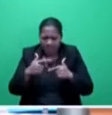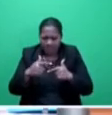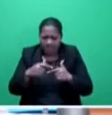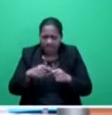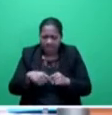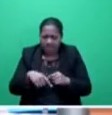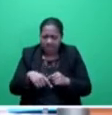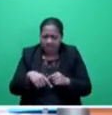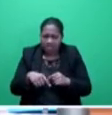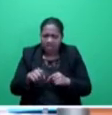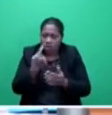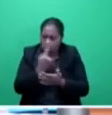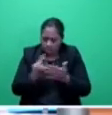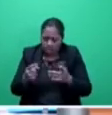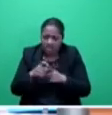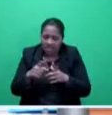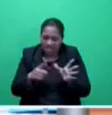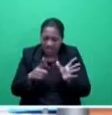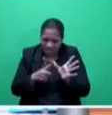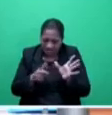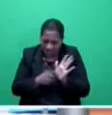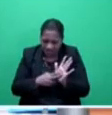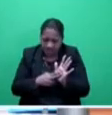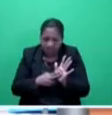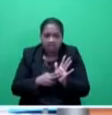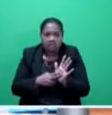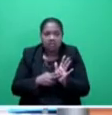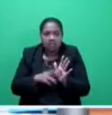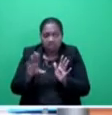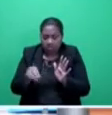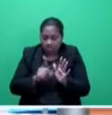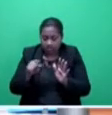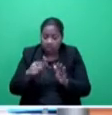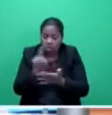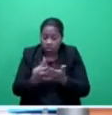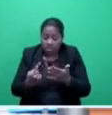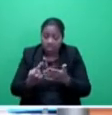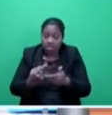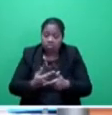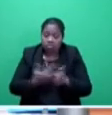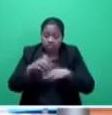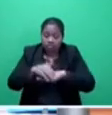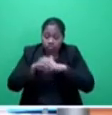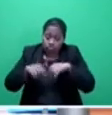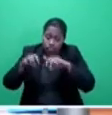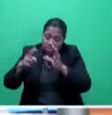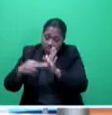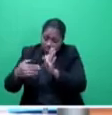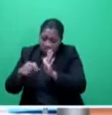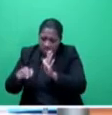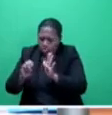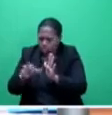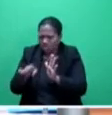Dean of the School or Faculty of Law of a university only in Great Britain, Australia and New Zealand. This, for example, Mr. Speaker, sir, does not